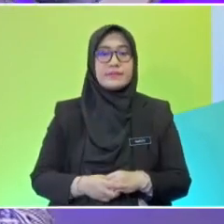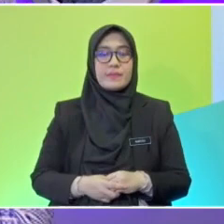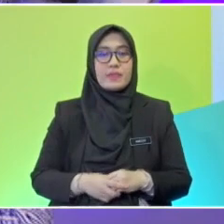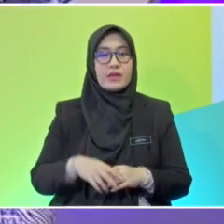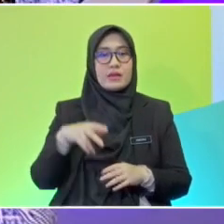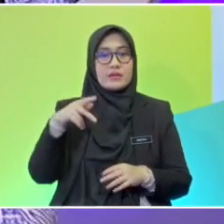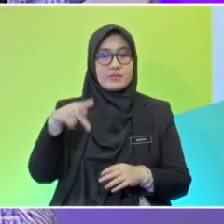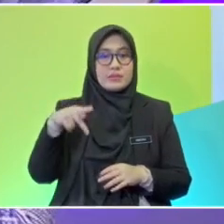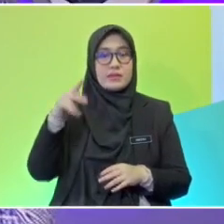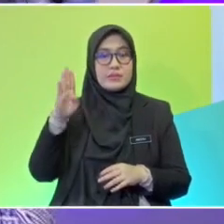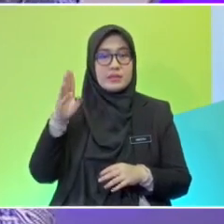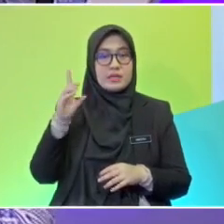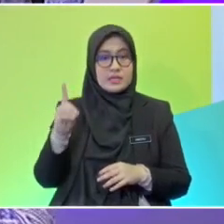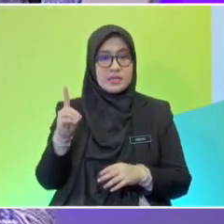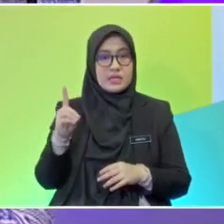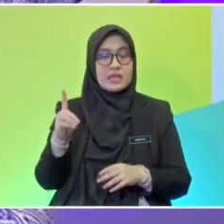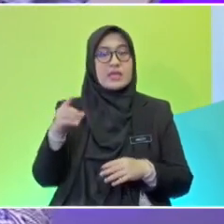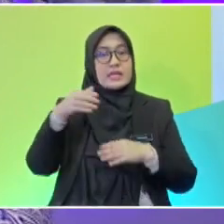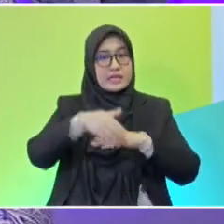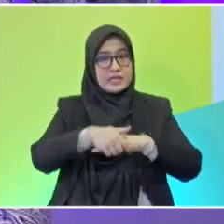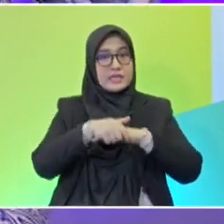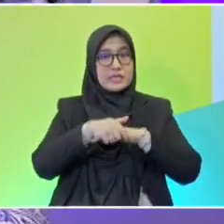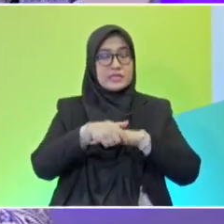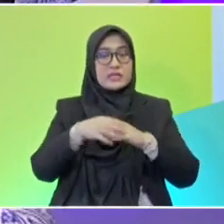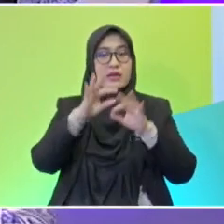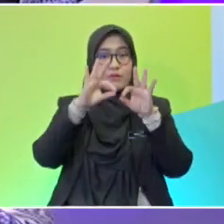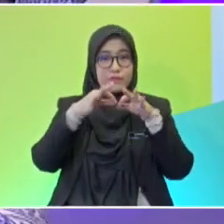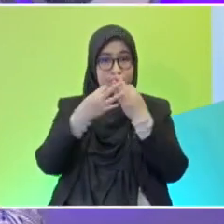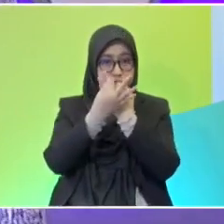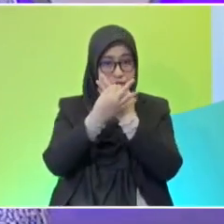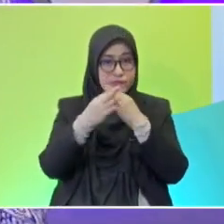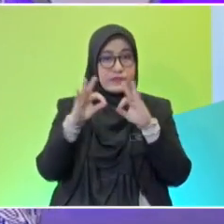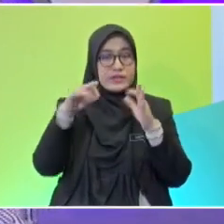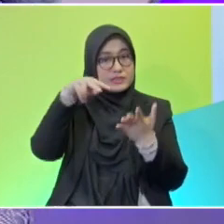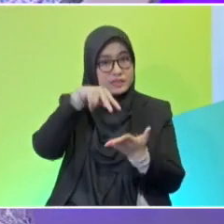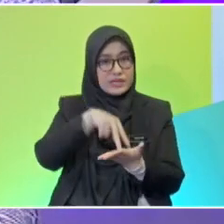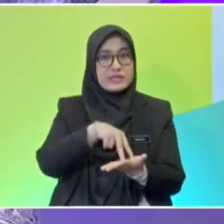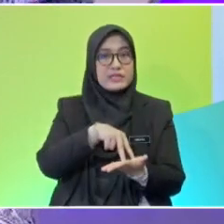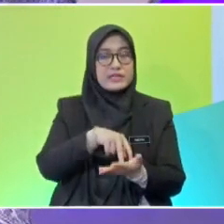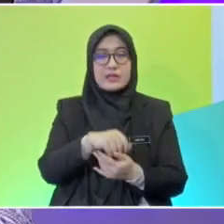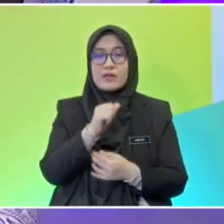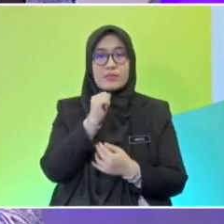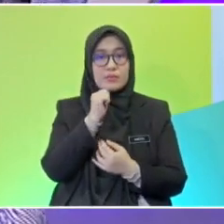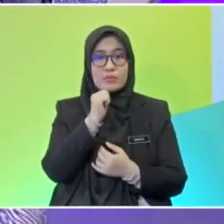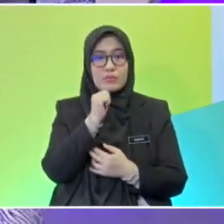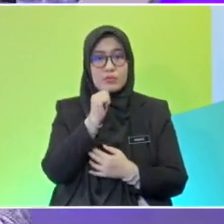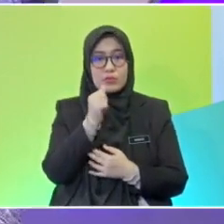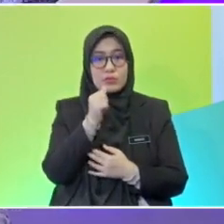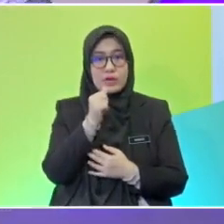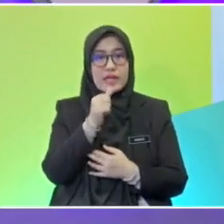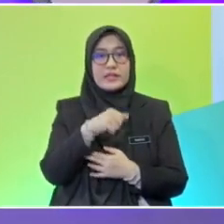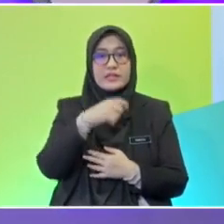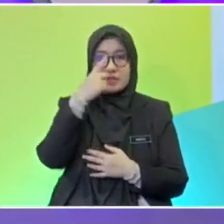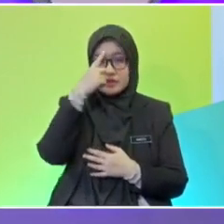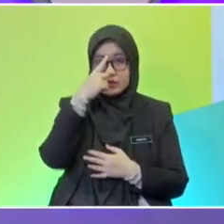English is freestanding. What it means is we are not here to compare pupils or put them on a rank. We are not here to say who is